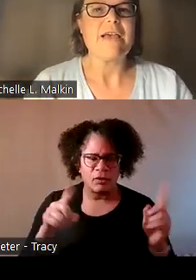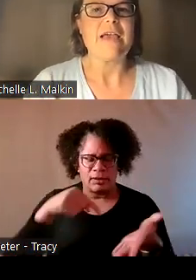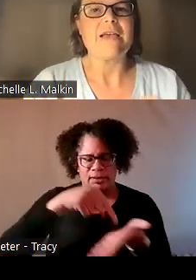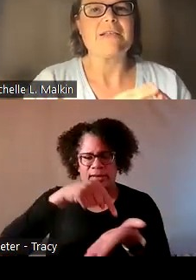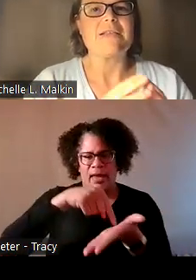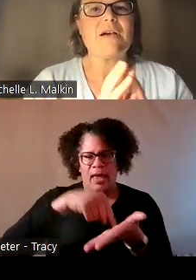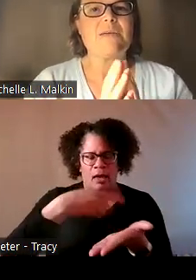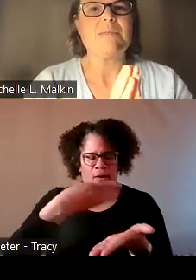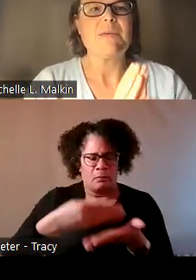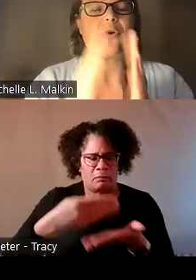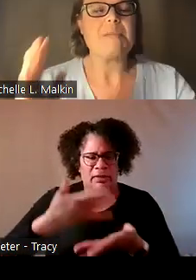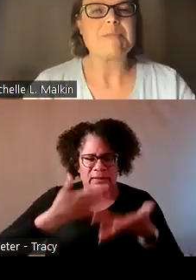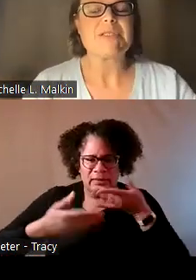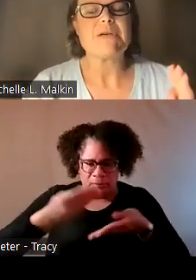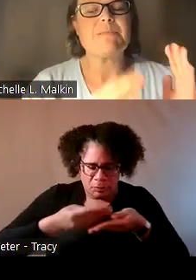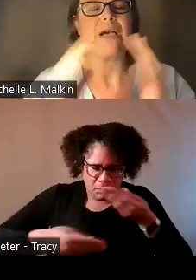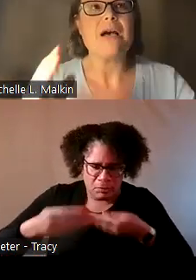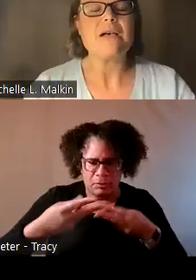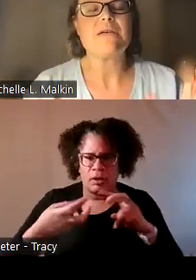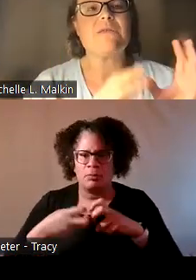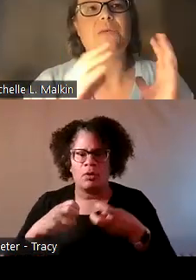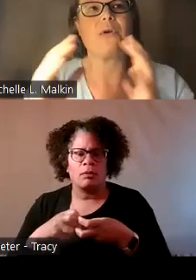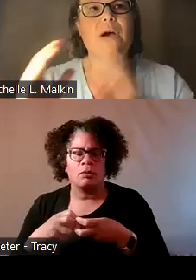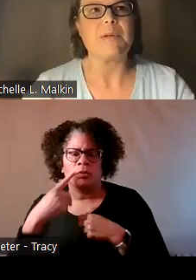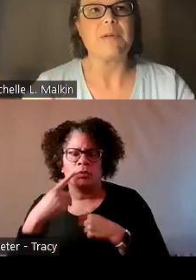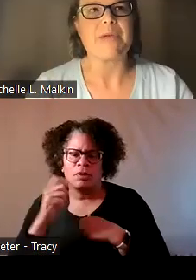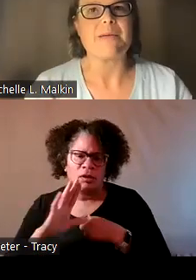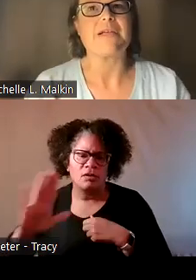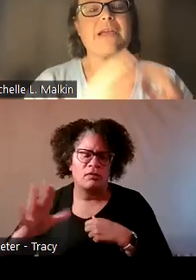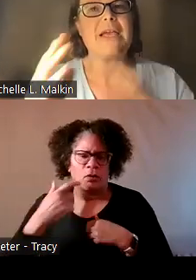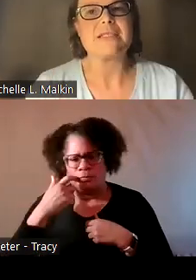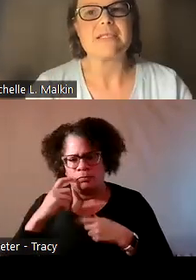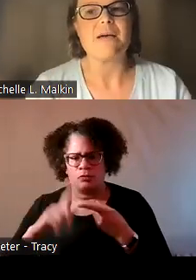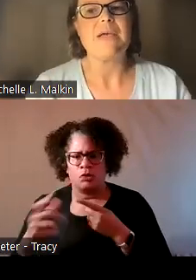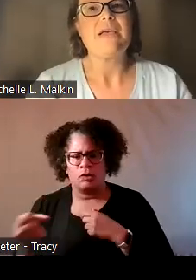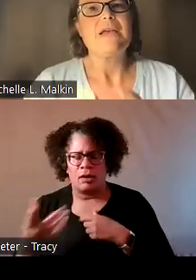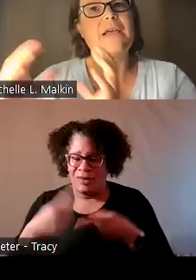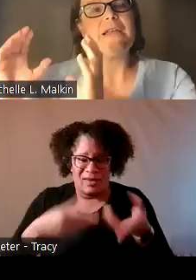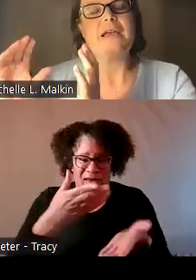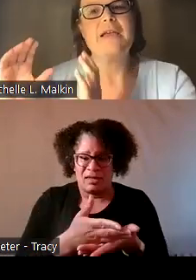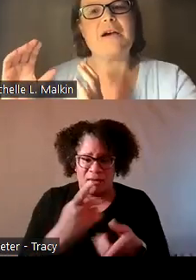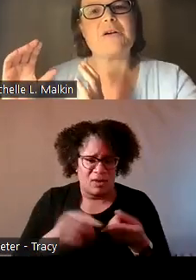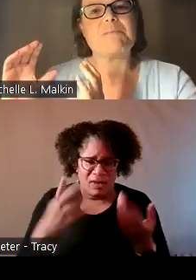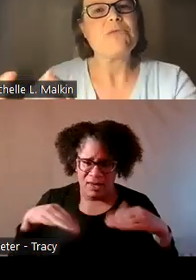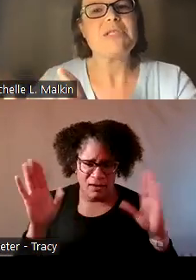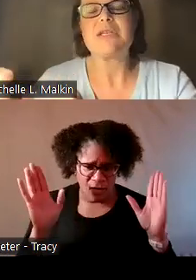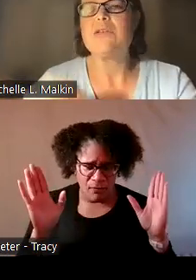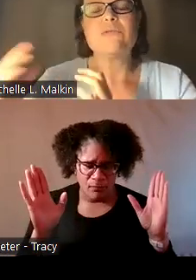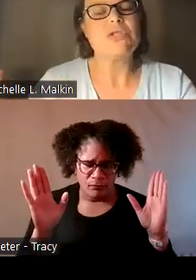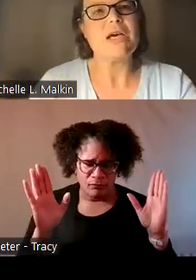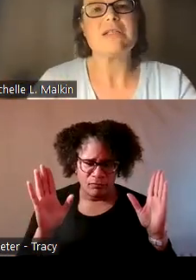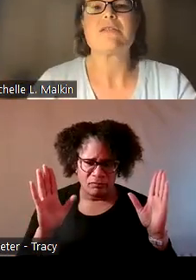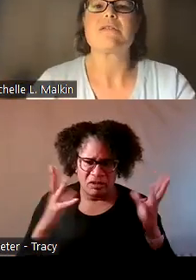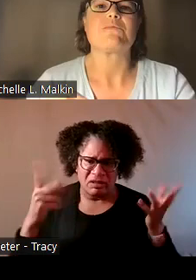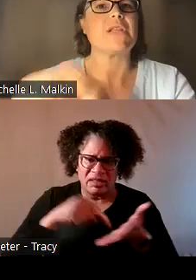debts and problems because of their problem gambling, they can't stop. They are mounting